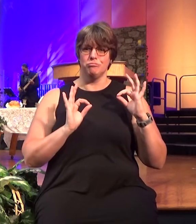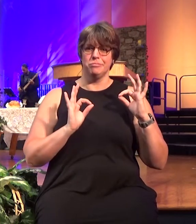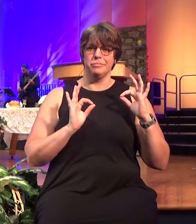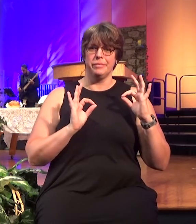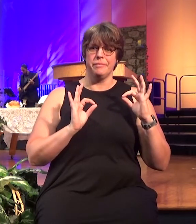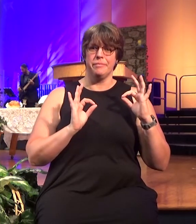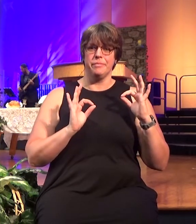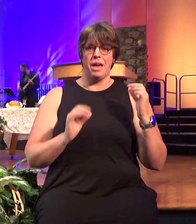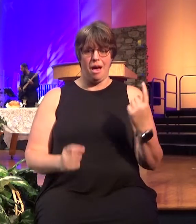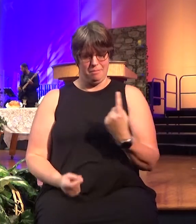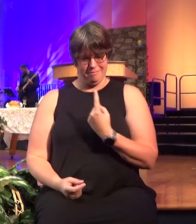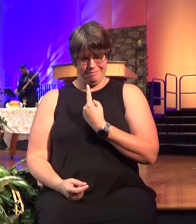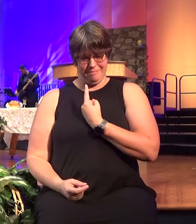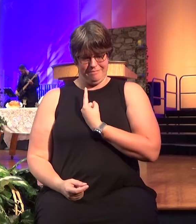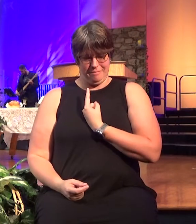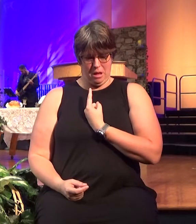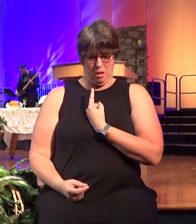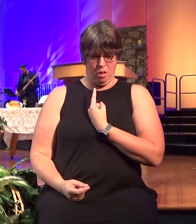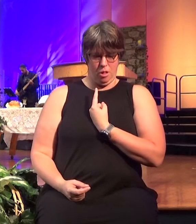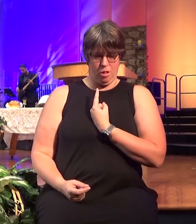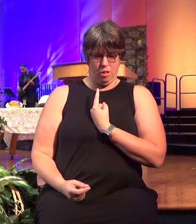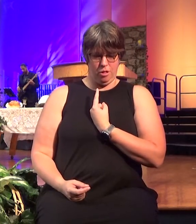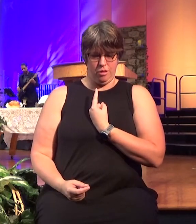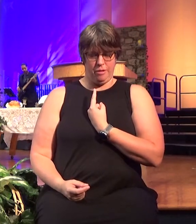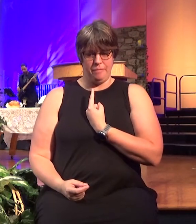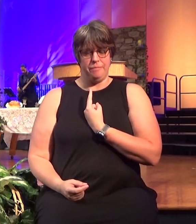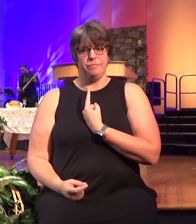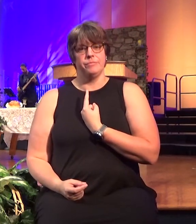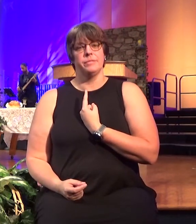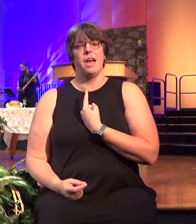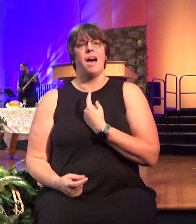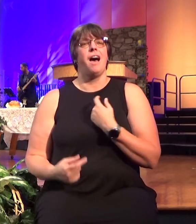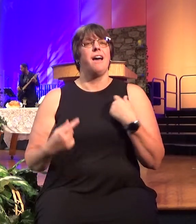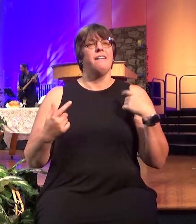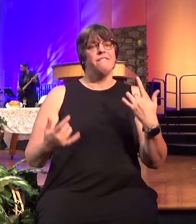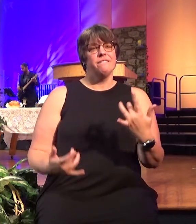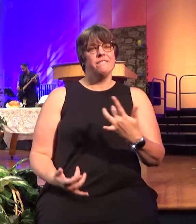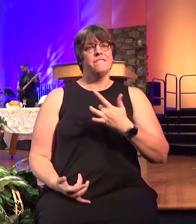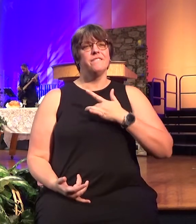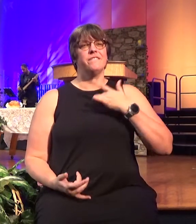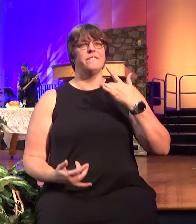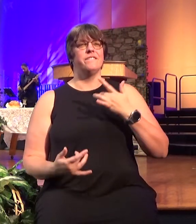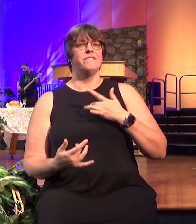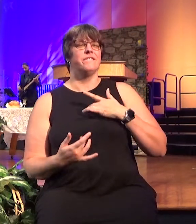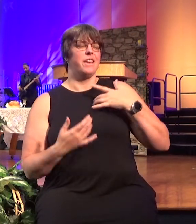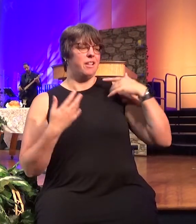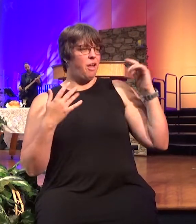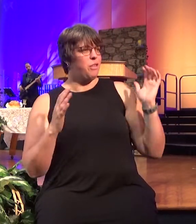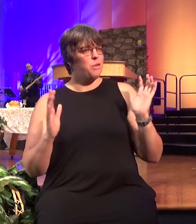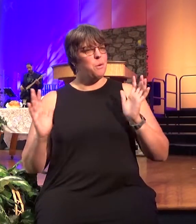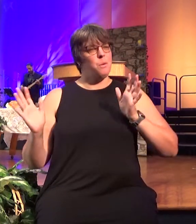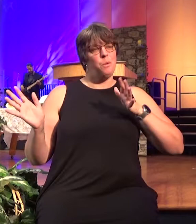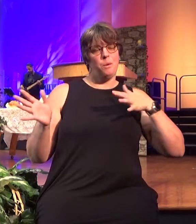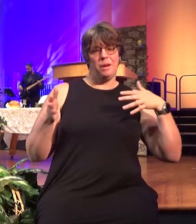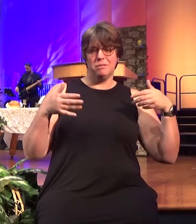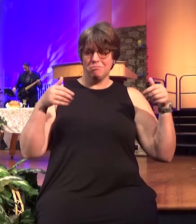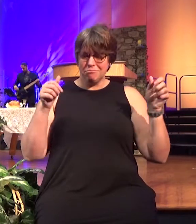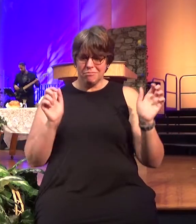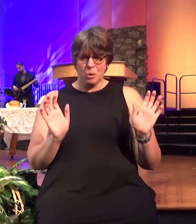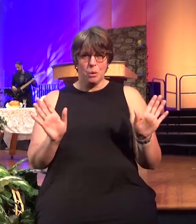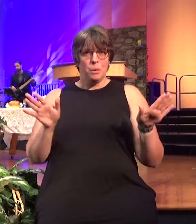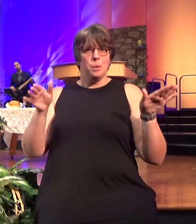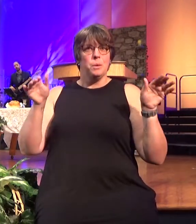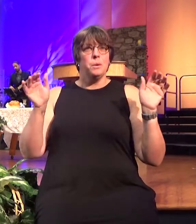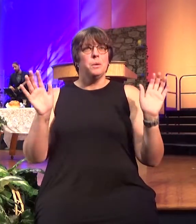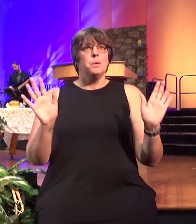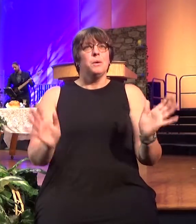flight with the wind in my hair. There's a quiet line between